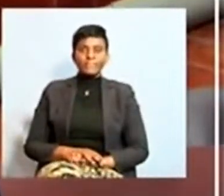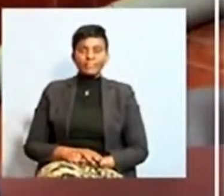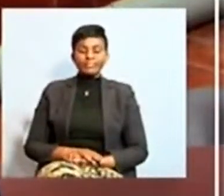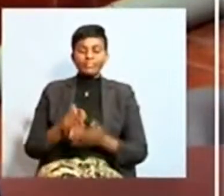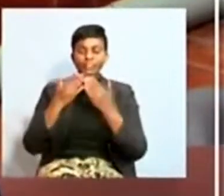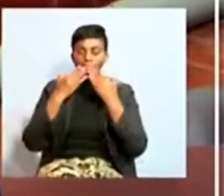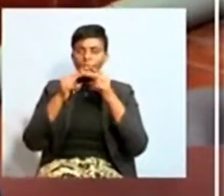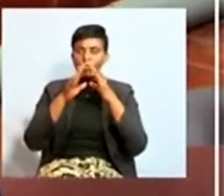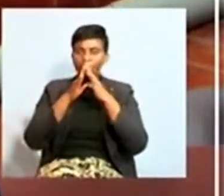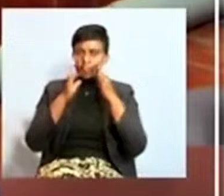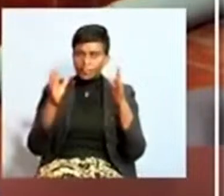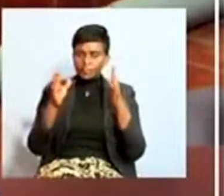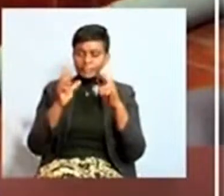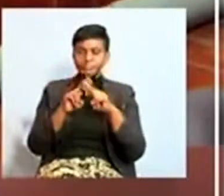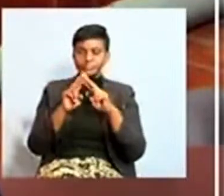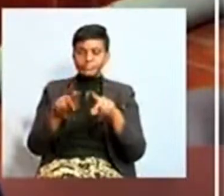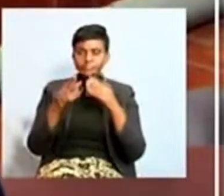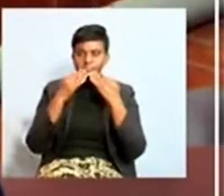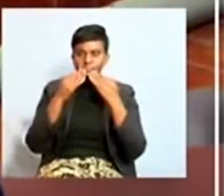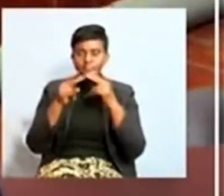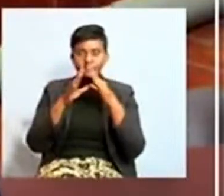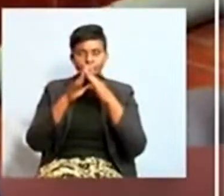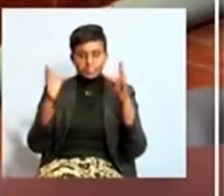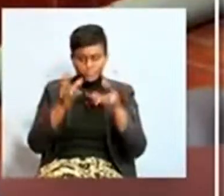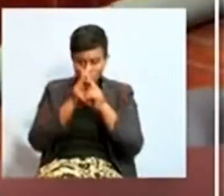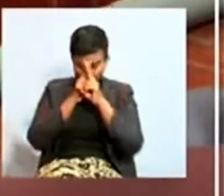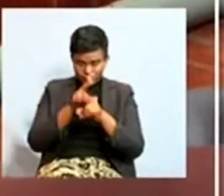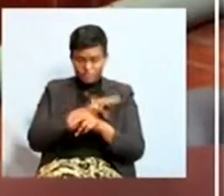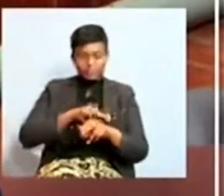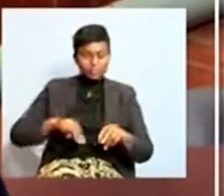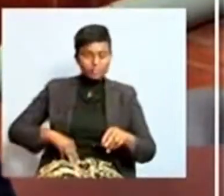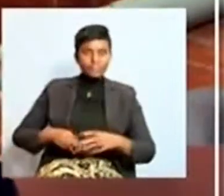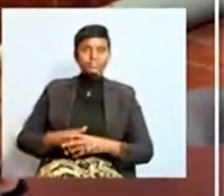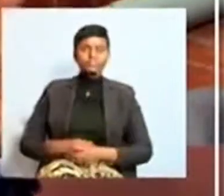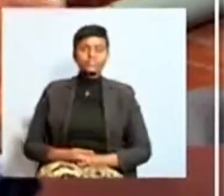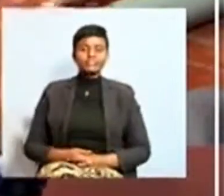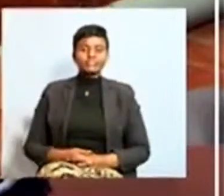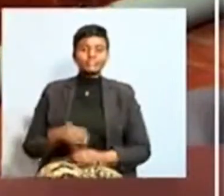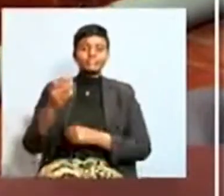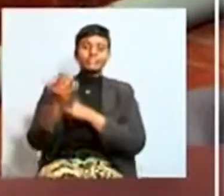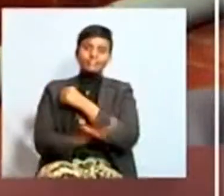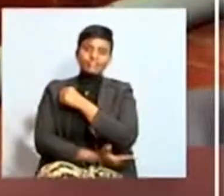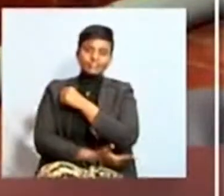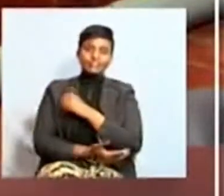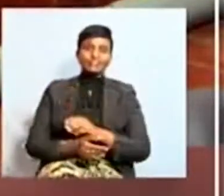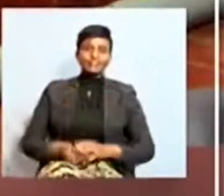Thank you very much, Chair. Thank you very much, honorable members. You're welcome.